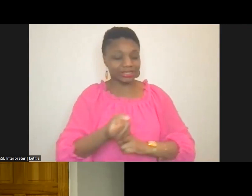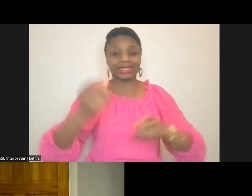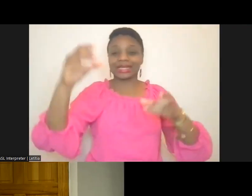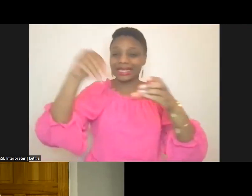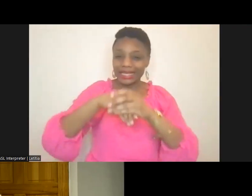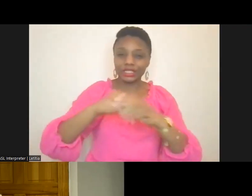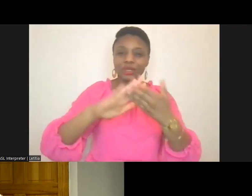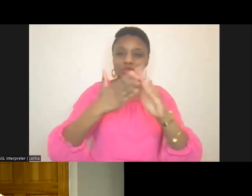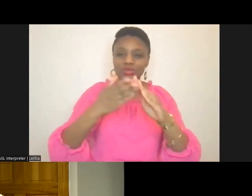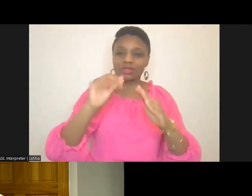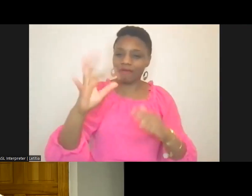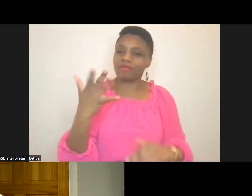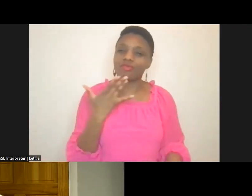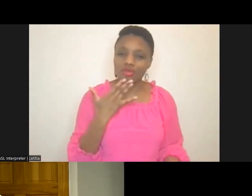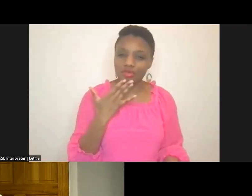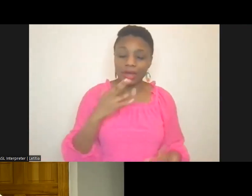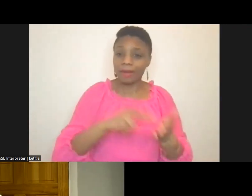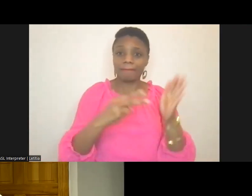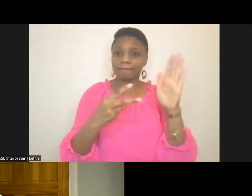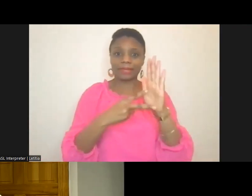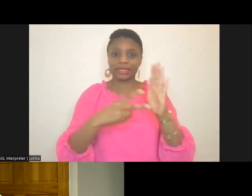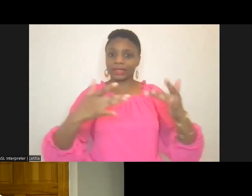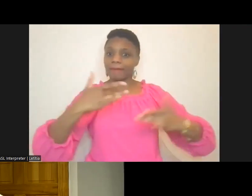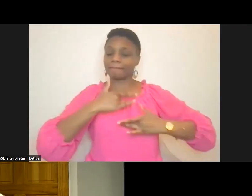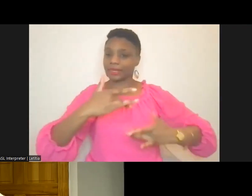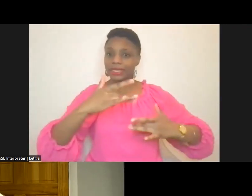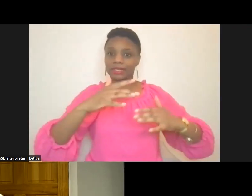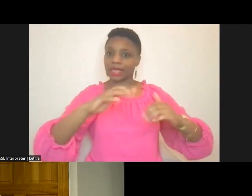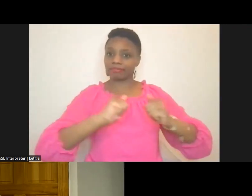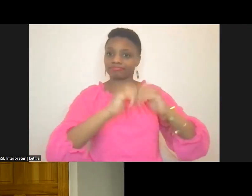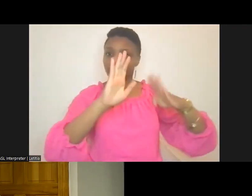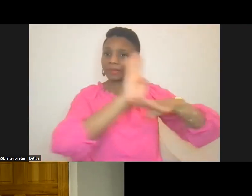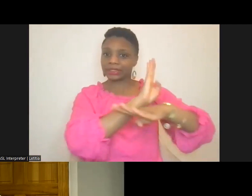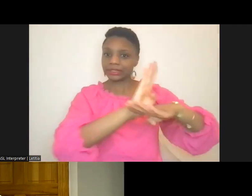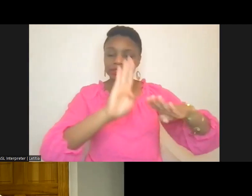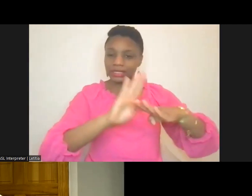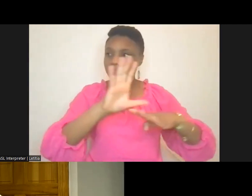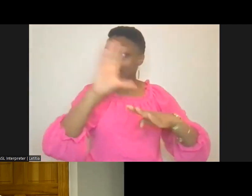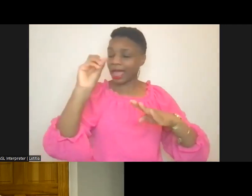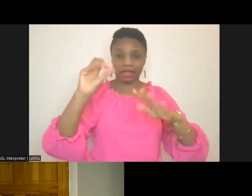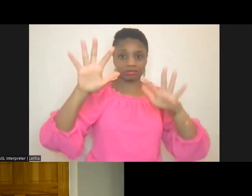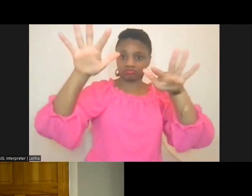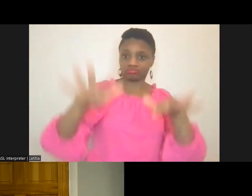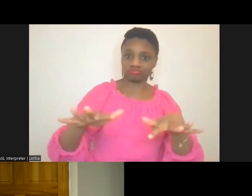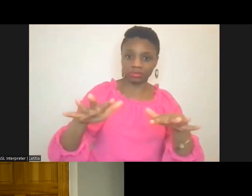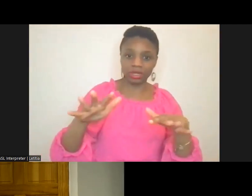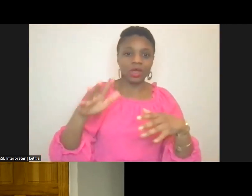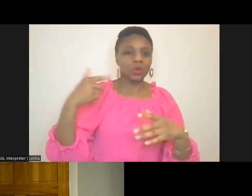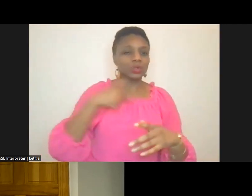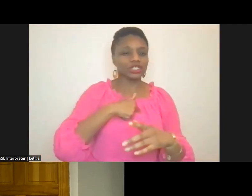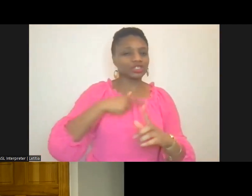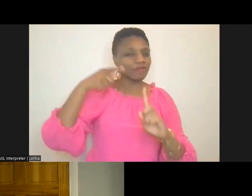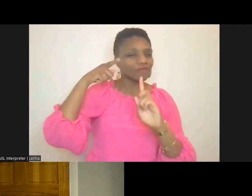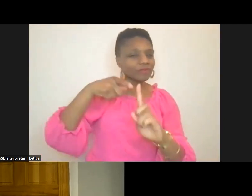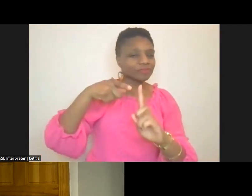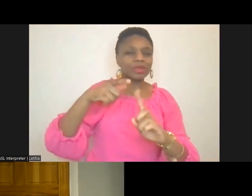just set up shop and somehow it just gets to happen for years. I would like the committee to focus on asthma, childhood